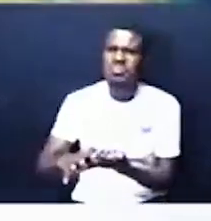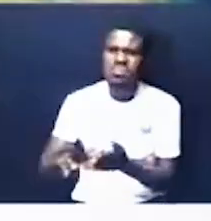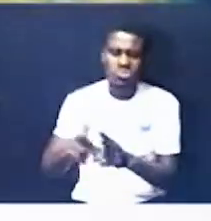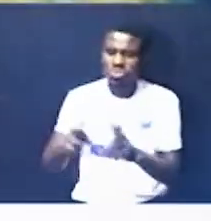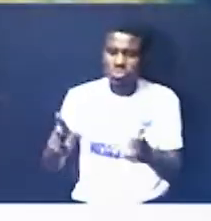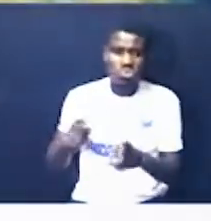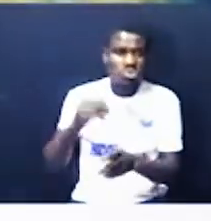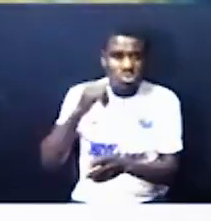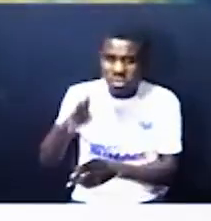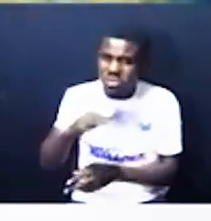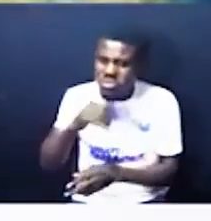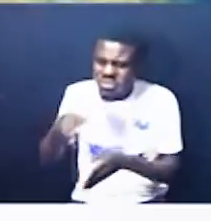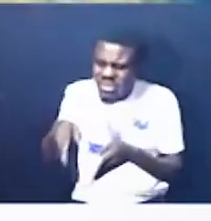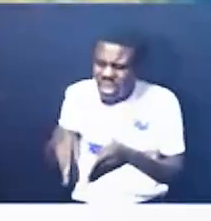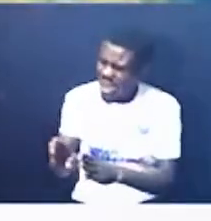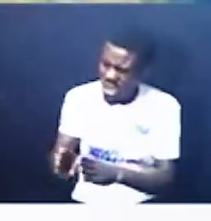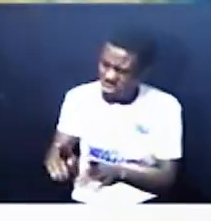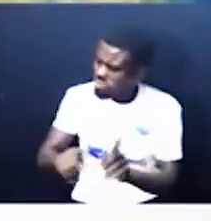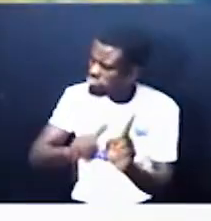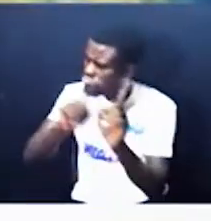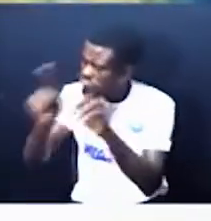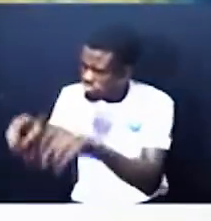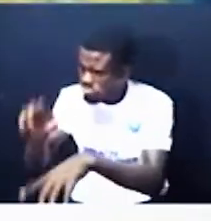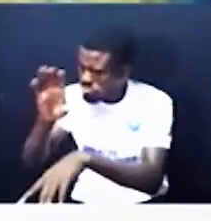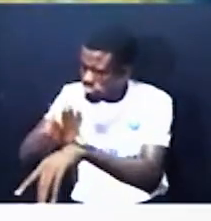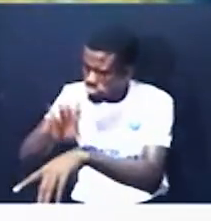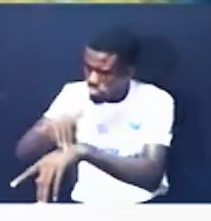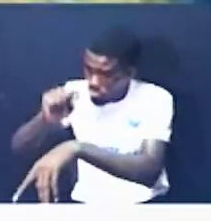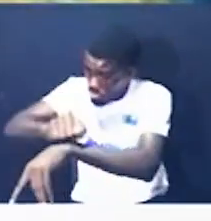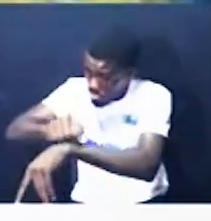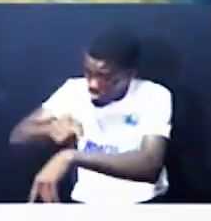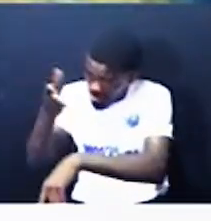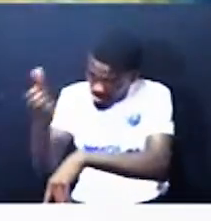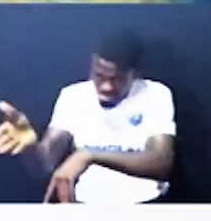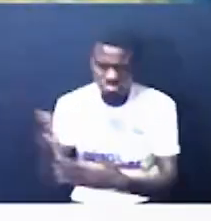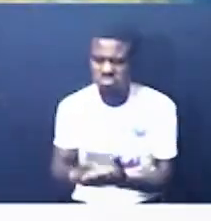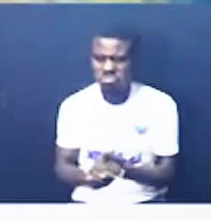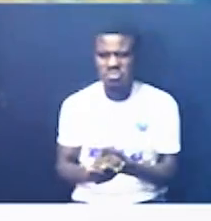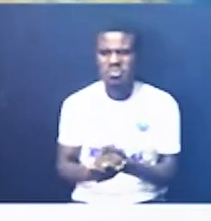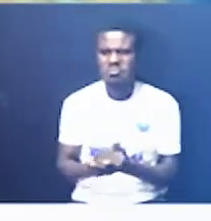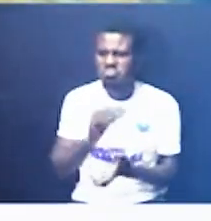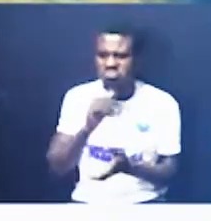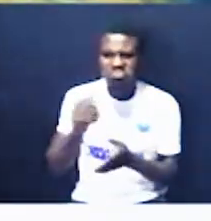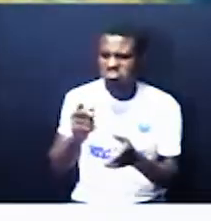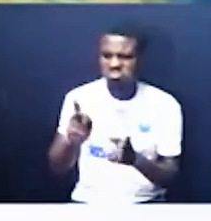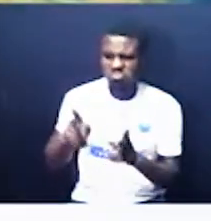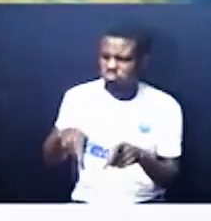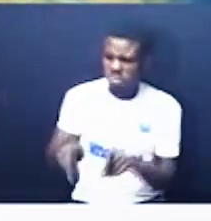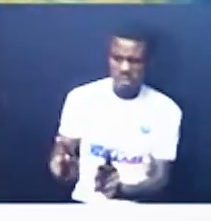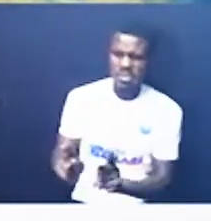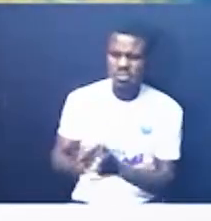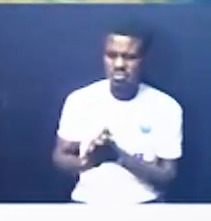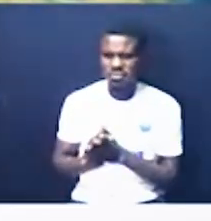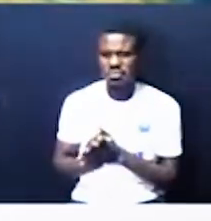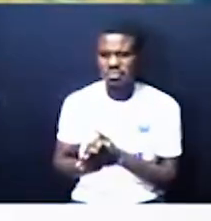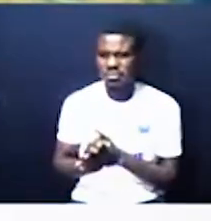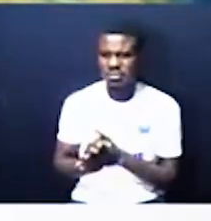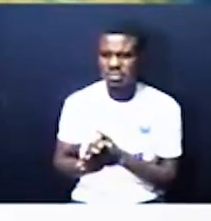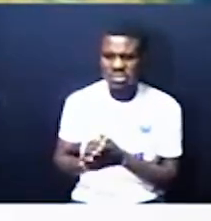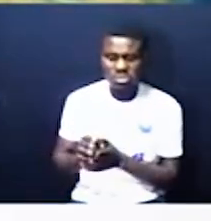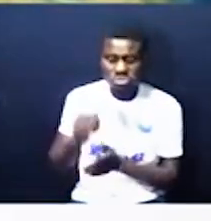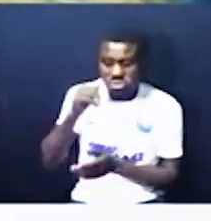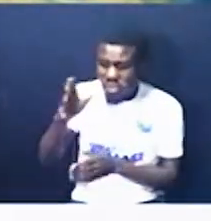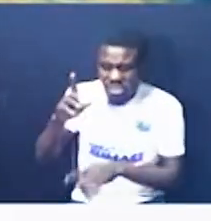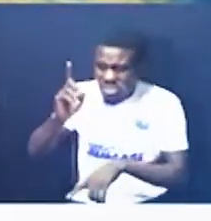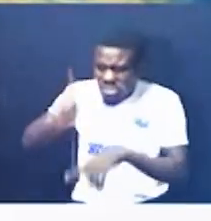therefore was not permitted in the temple. Now, she has no access to